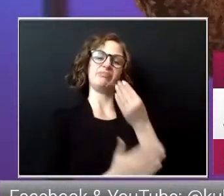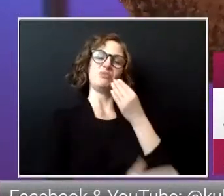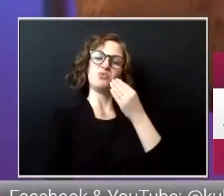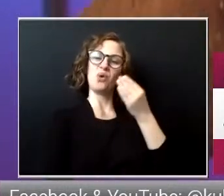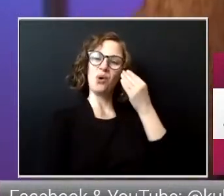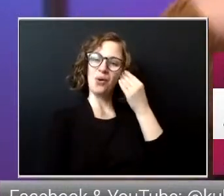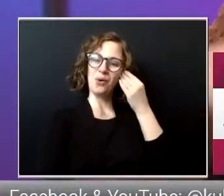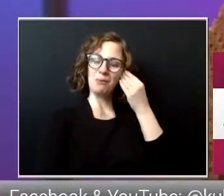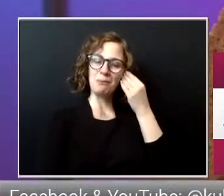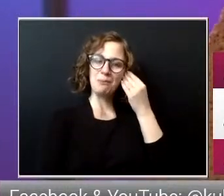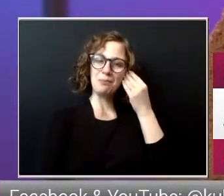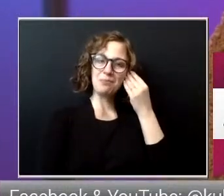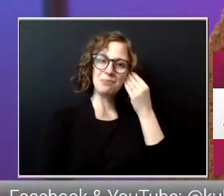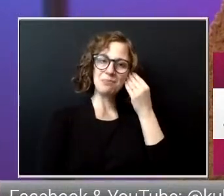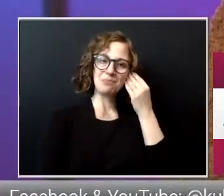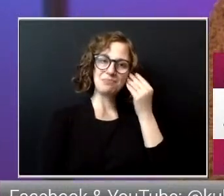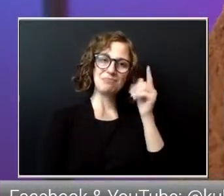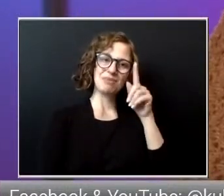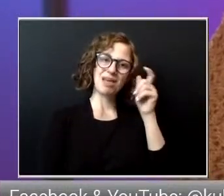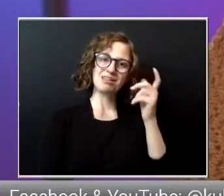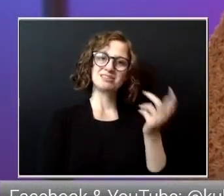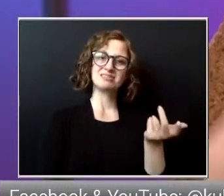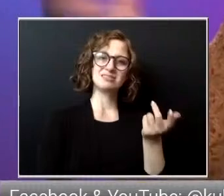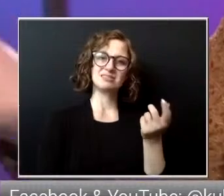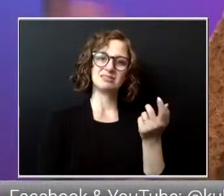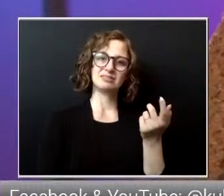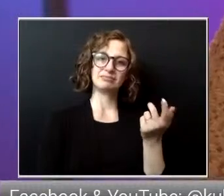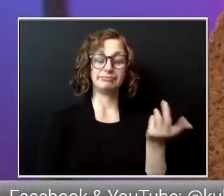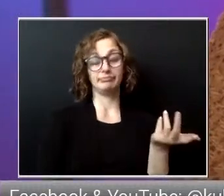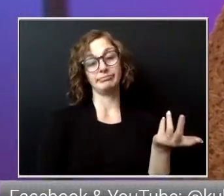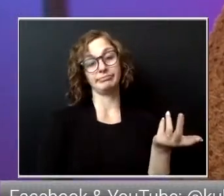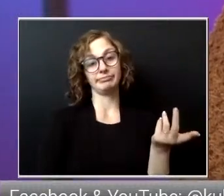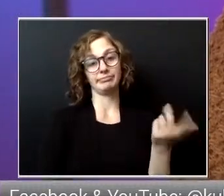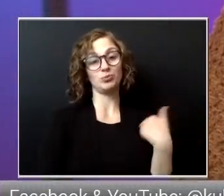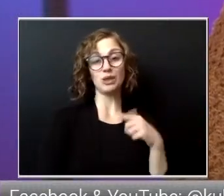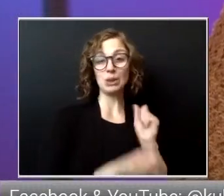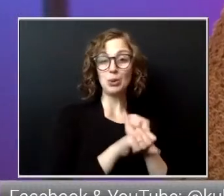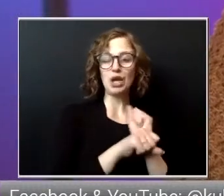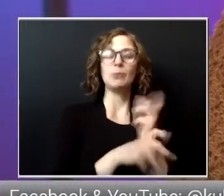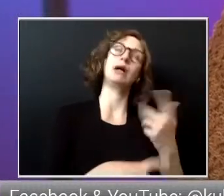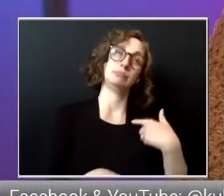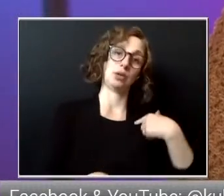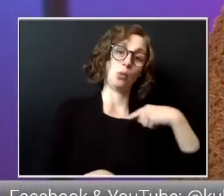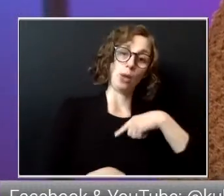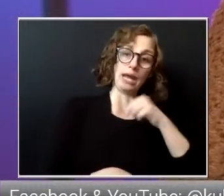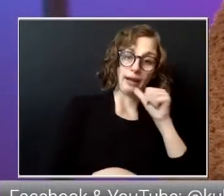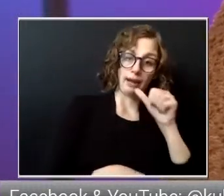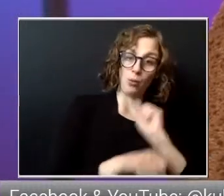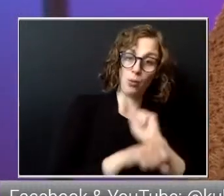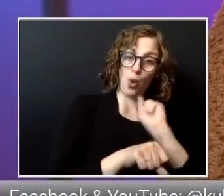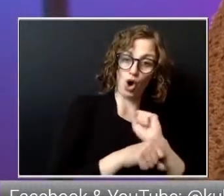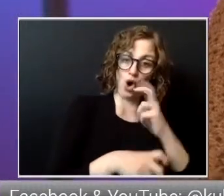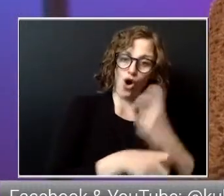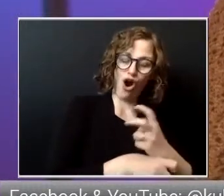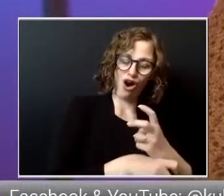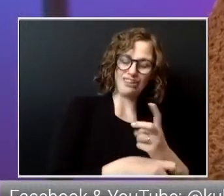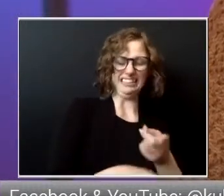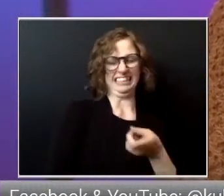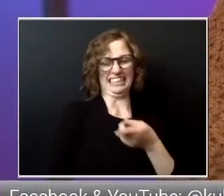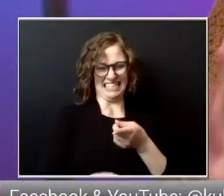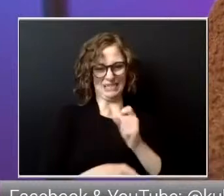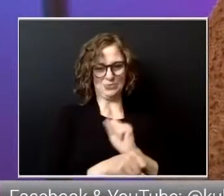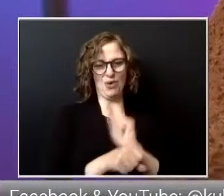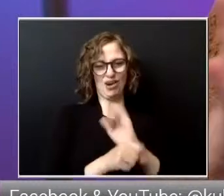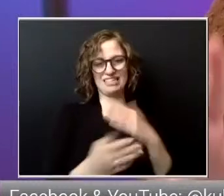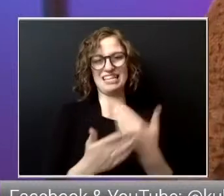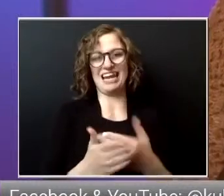because, we worked, we didn't work so hard to get to a surgery, he did, but, it was always like, how much does he weigh